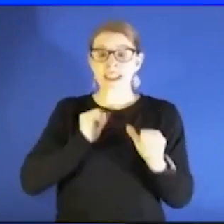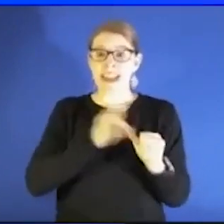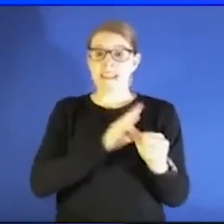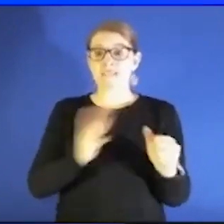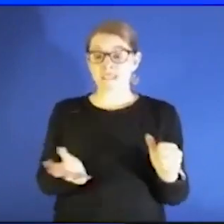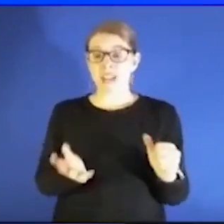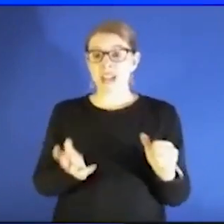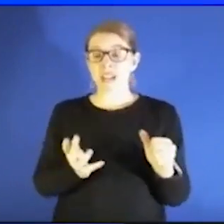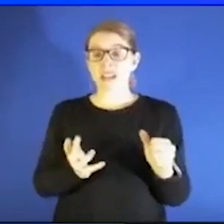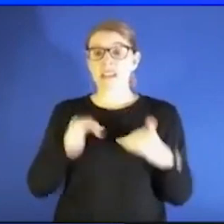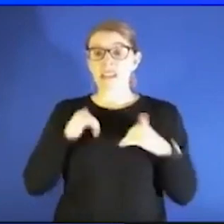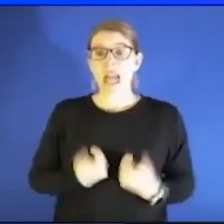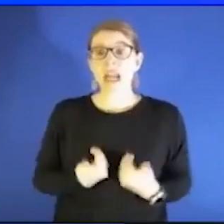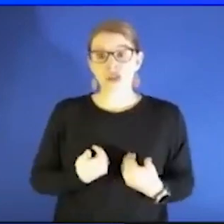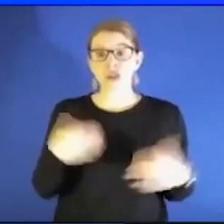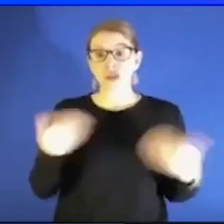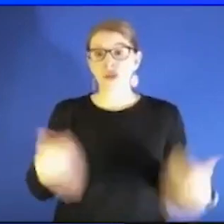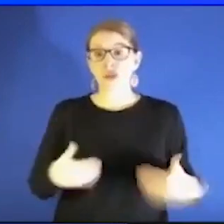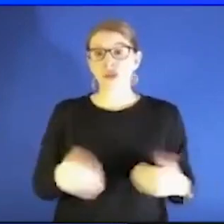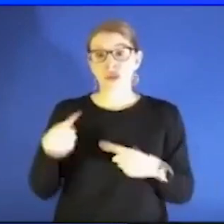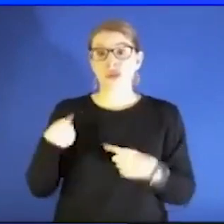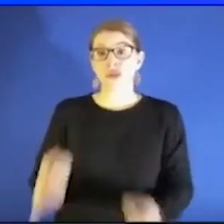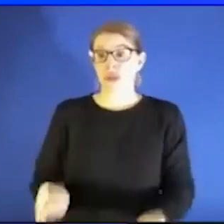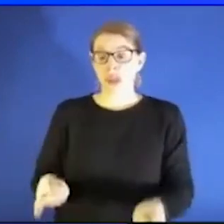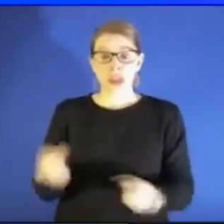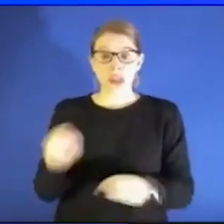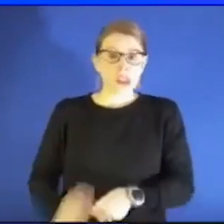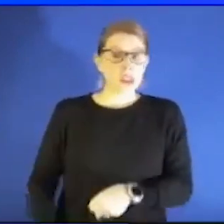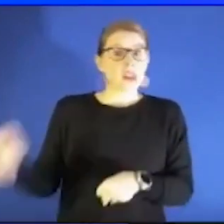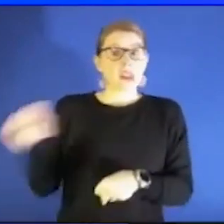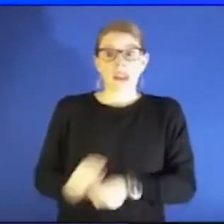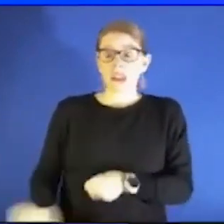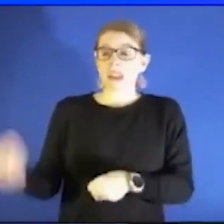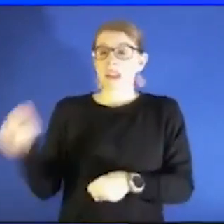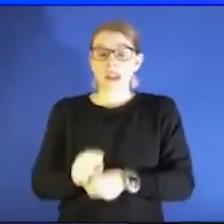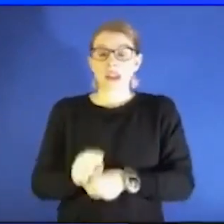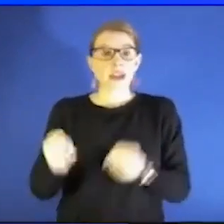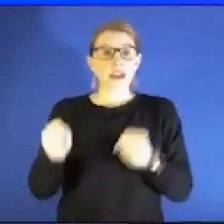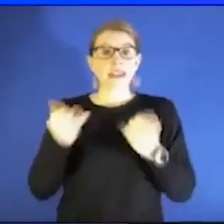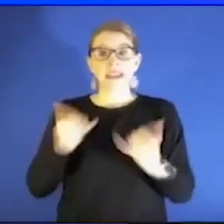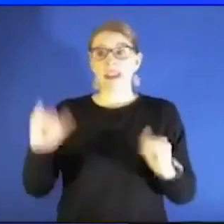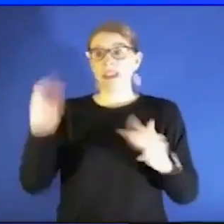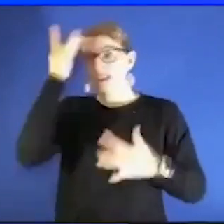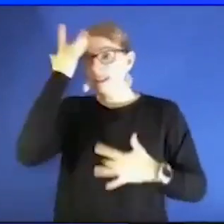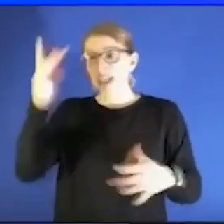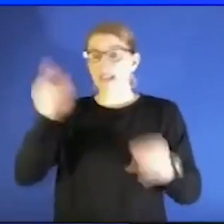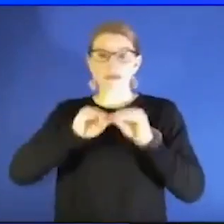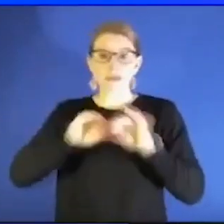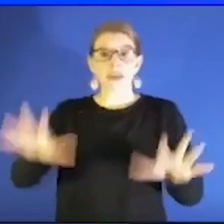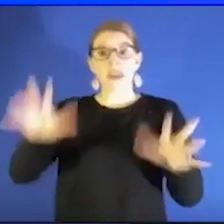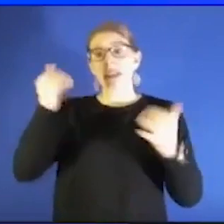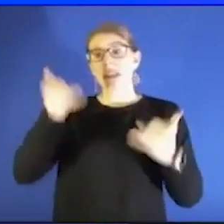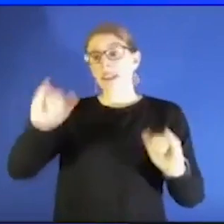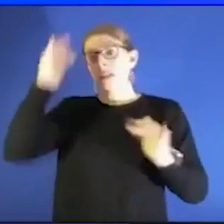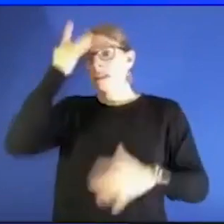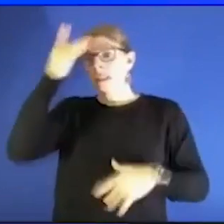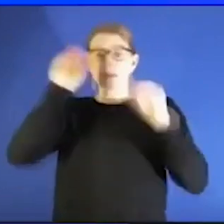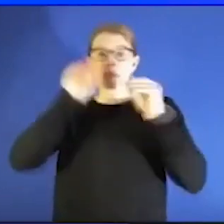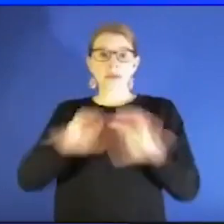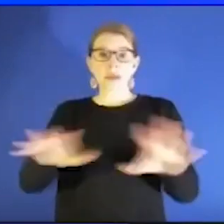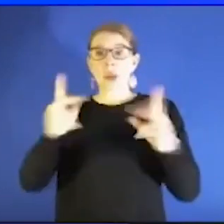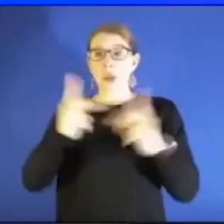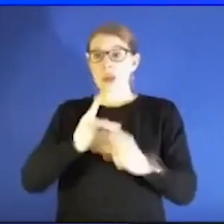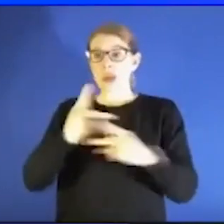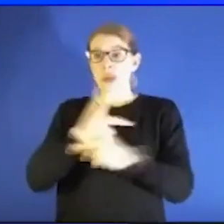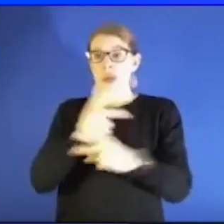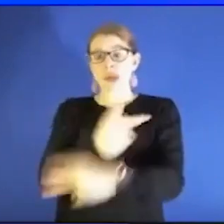hard pandemic. And knowing that there's still potentially harder times to come, I really, really worry